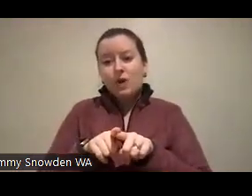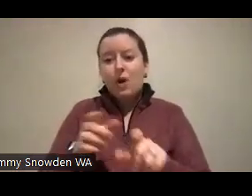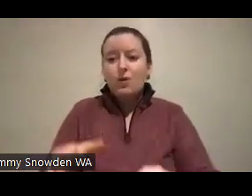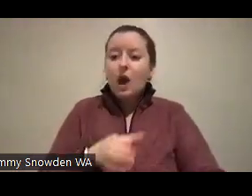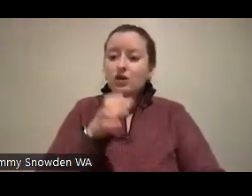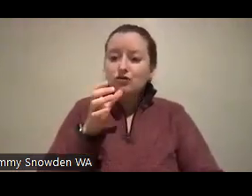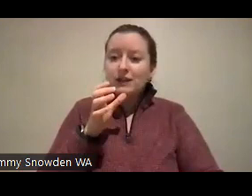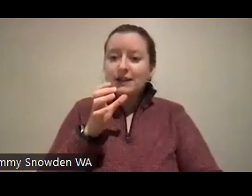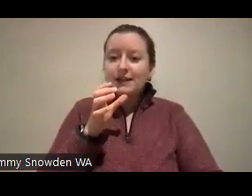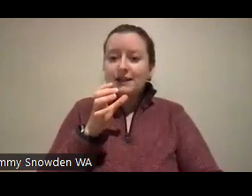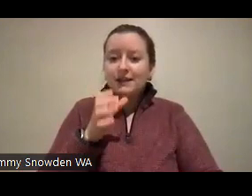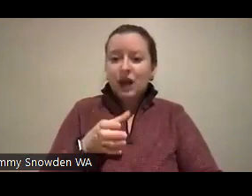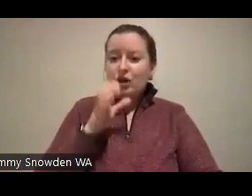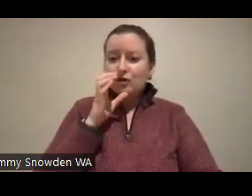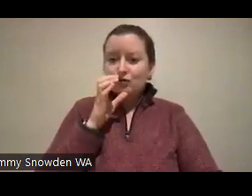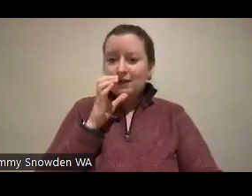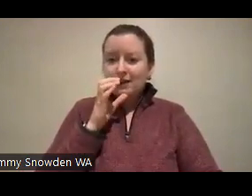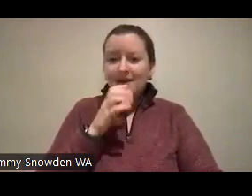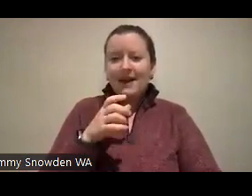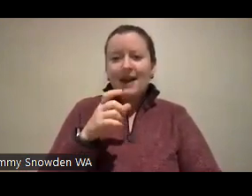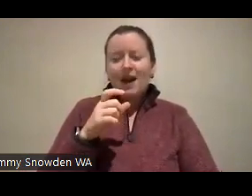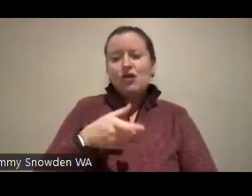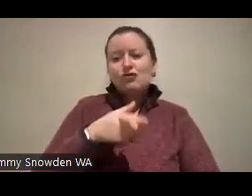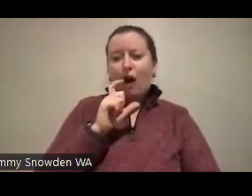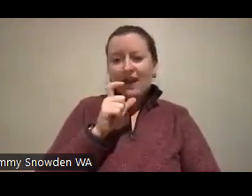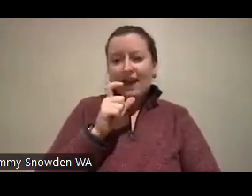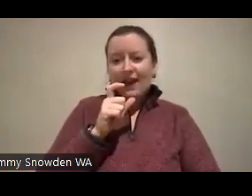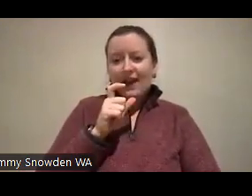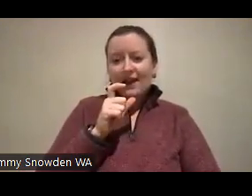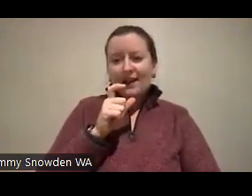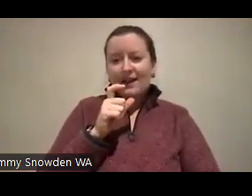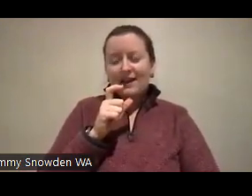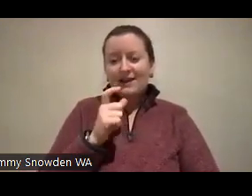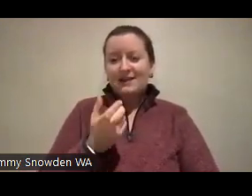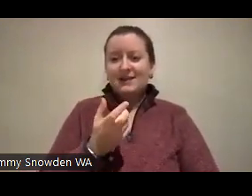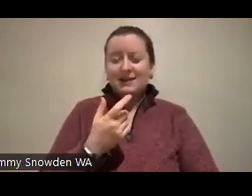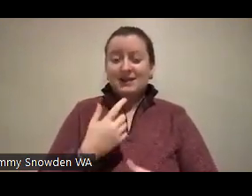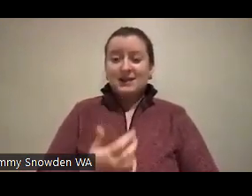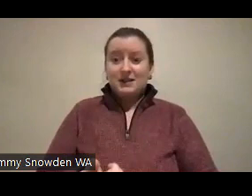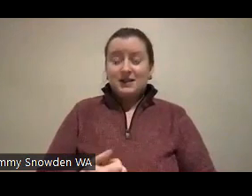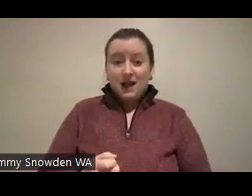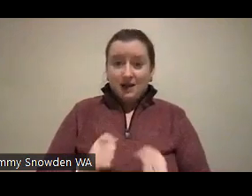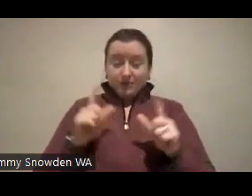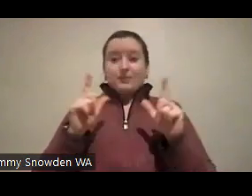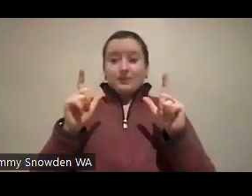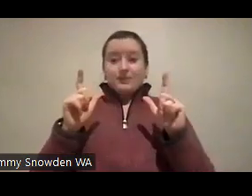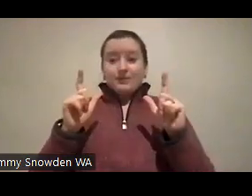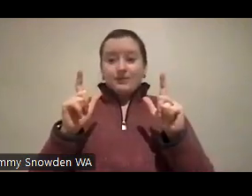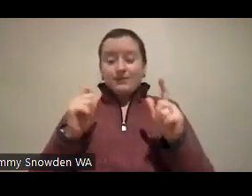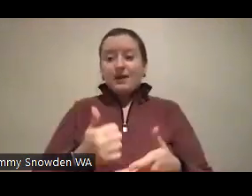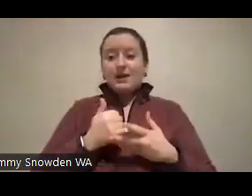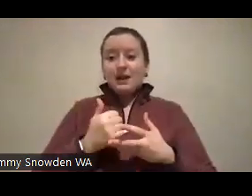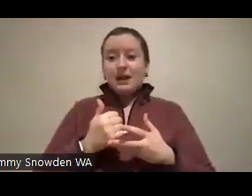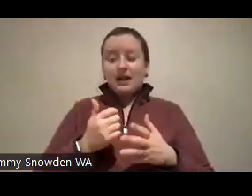the body between 8 and 10 hours. So it's recommended to avoid it after lunchtime, especially if you do suffer